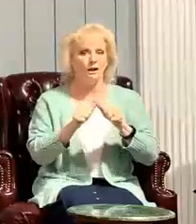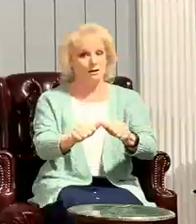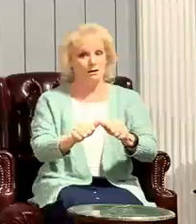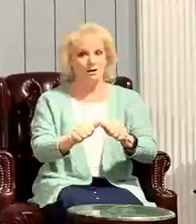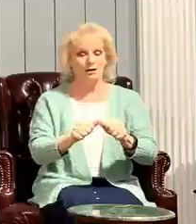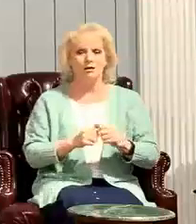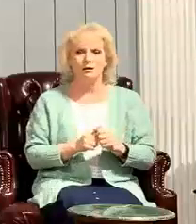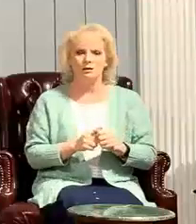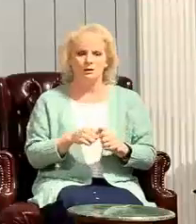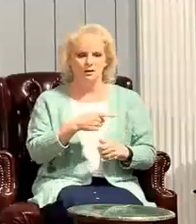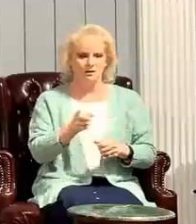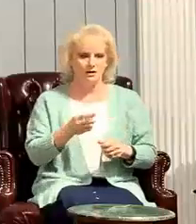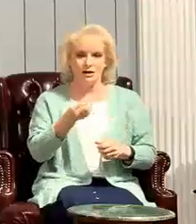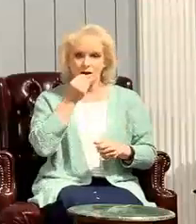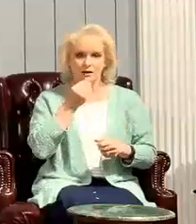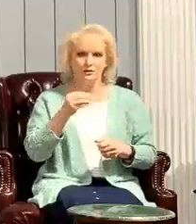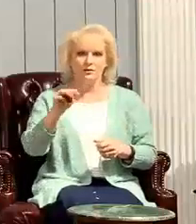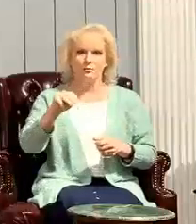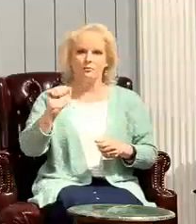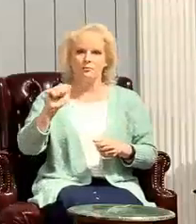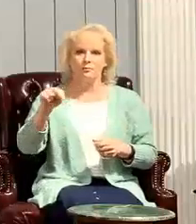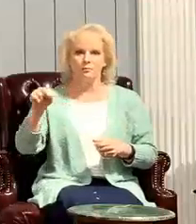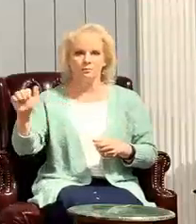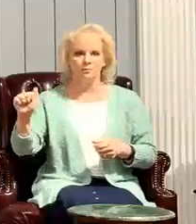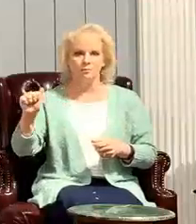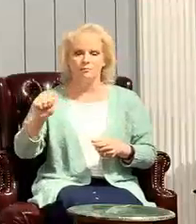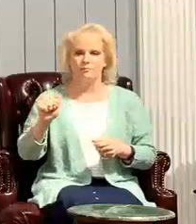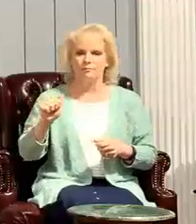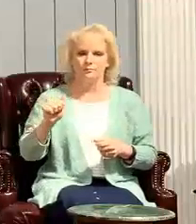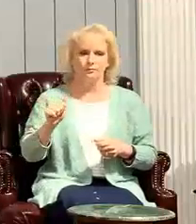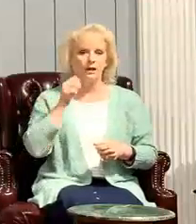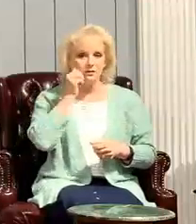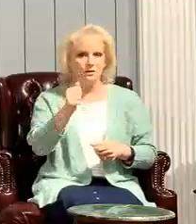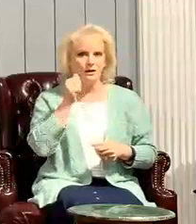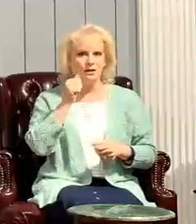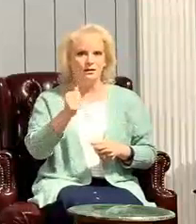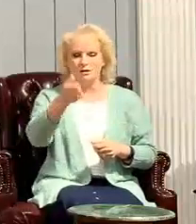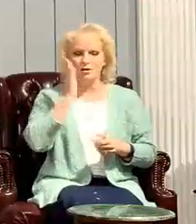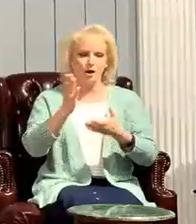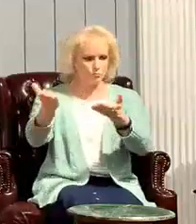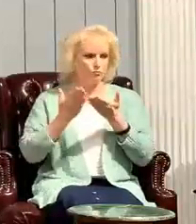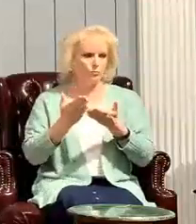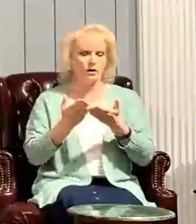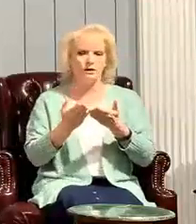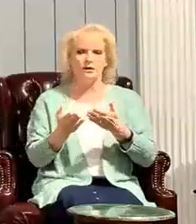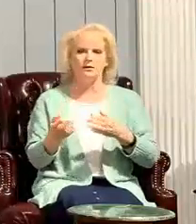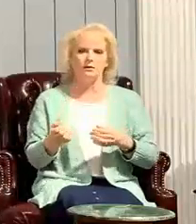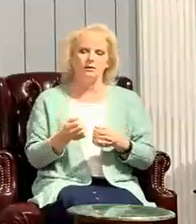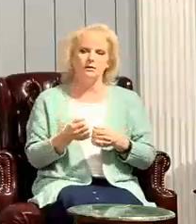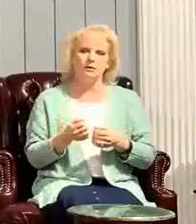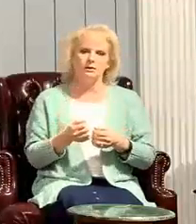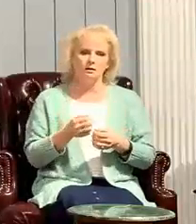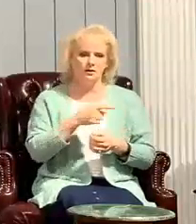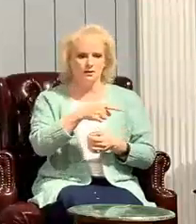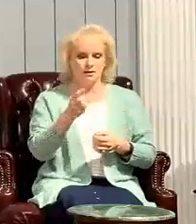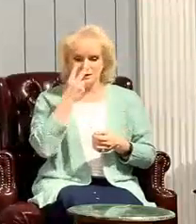who ate of the manna in the wilderness that God provided for them day in and day out, provided for them food. They had